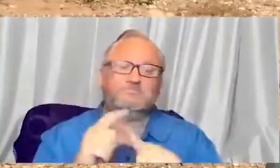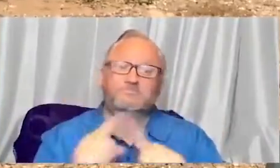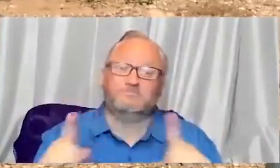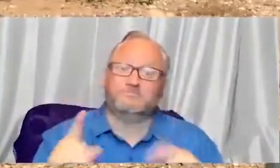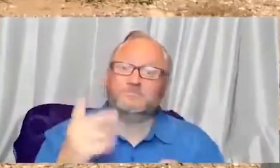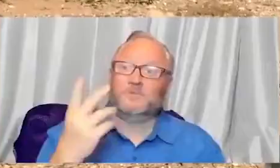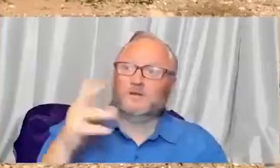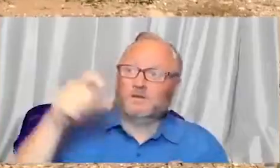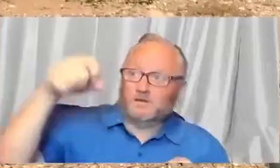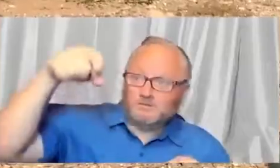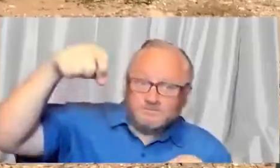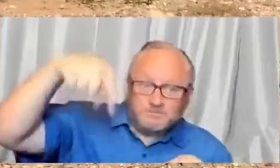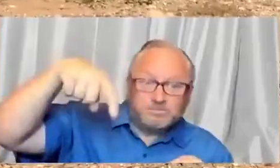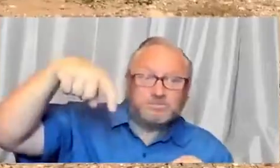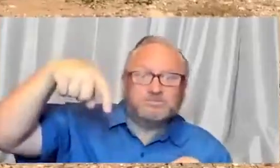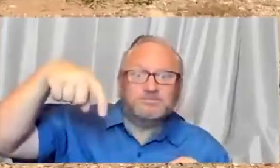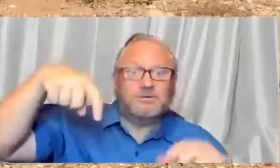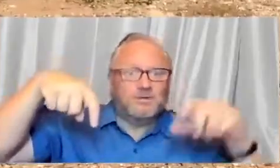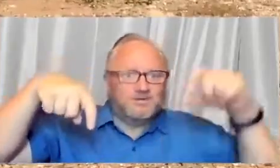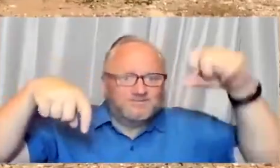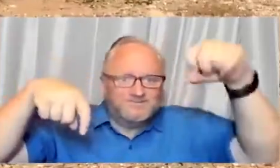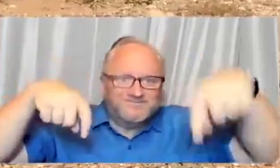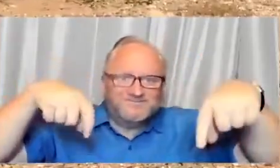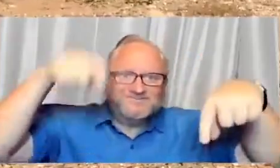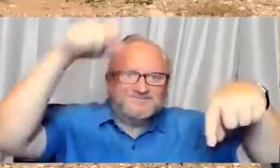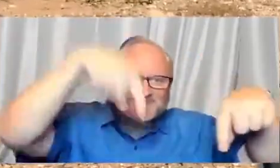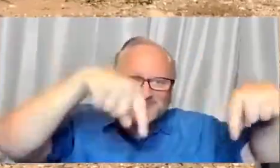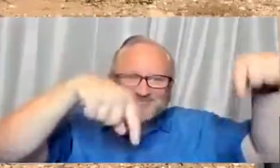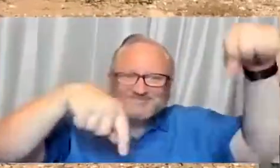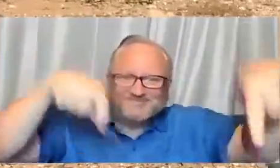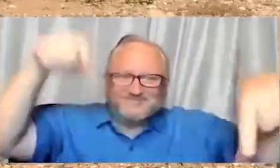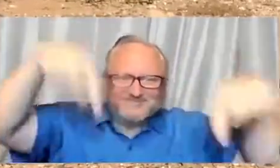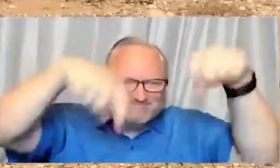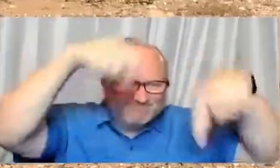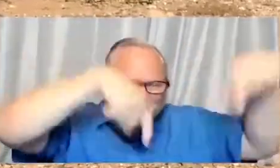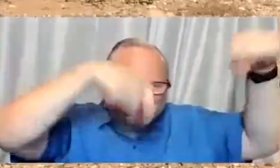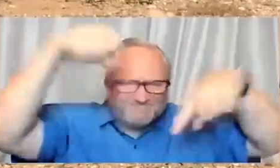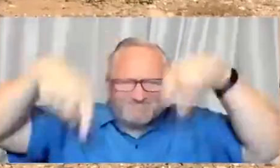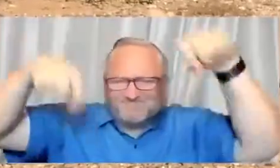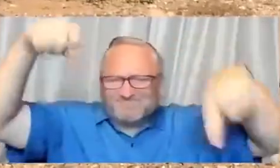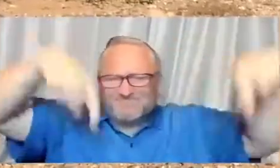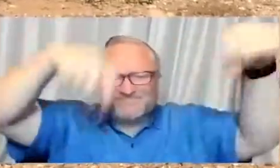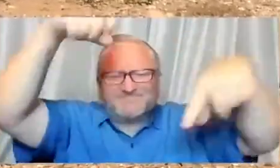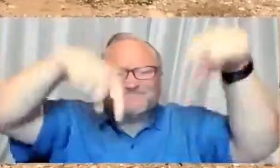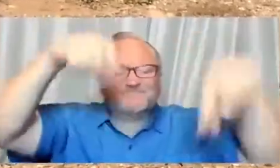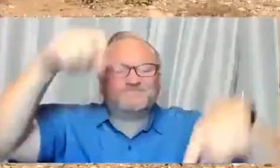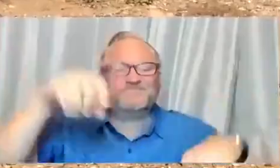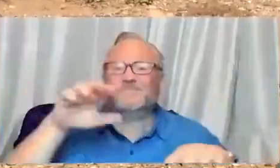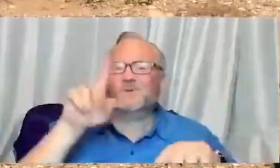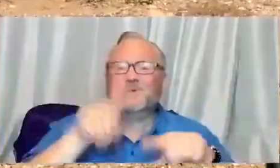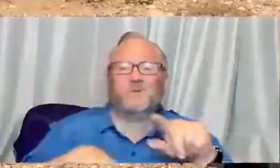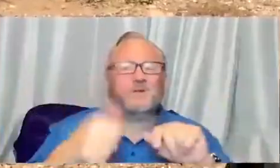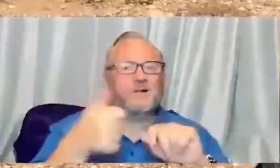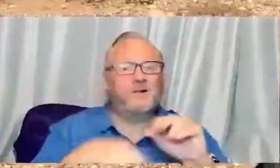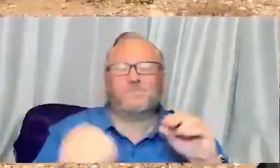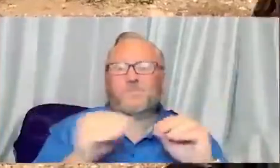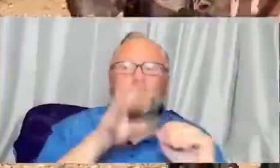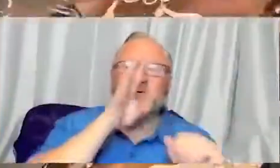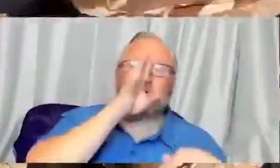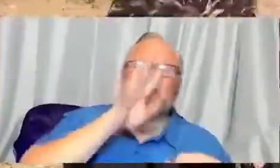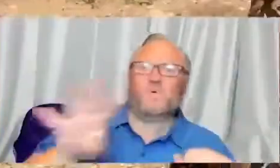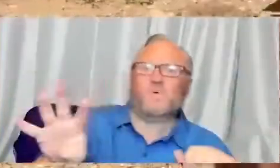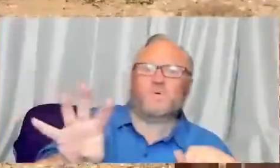drop attached to one drop, attached to one drop, attached to one drop, we could no longer ignore the